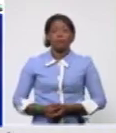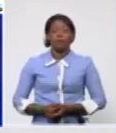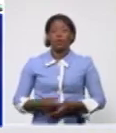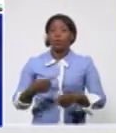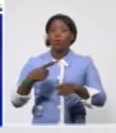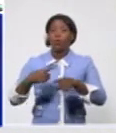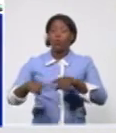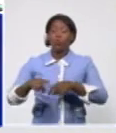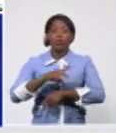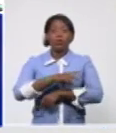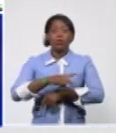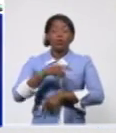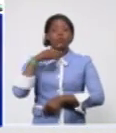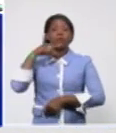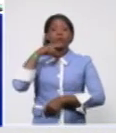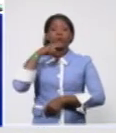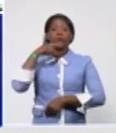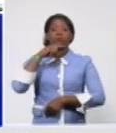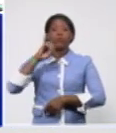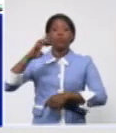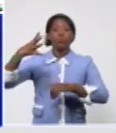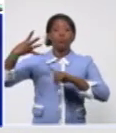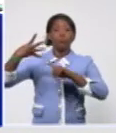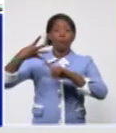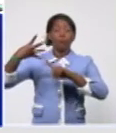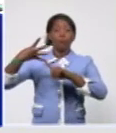69,561 COVID-19 fatalities.